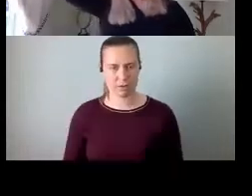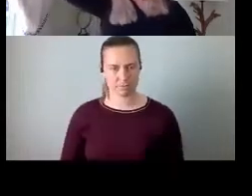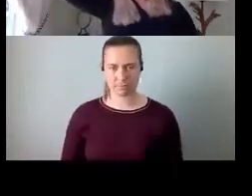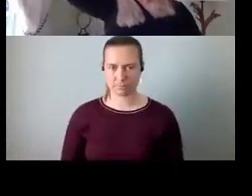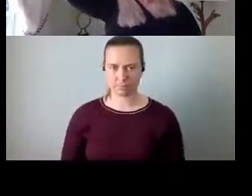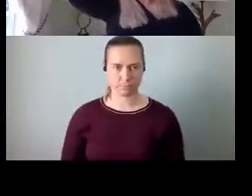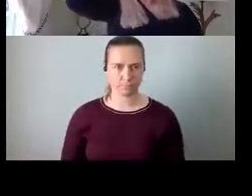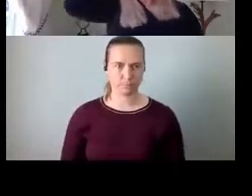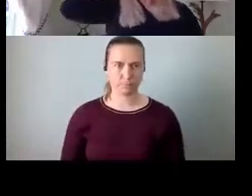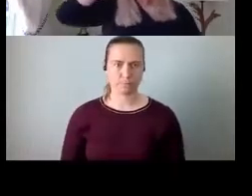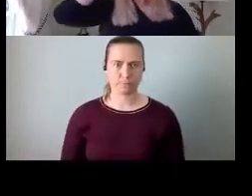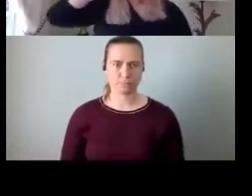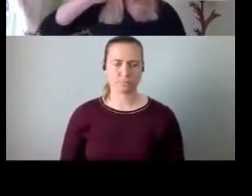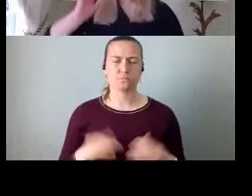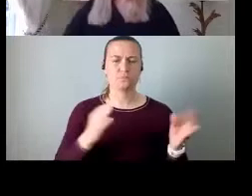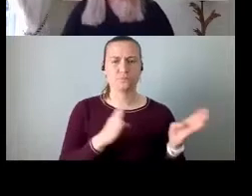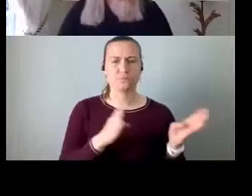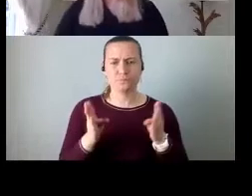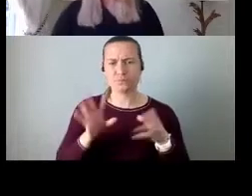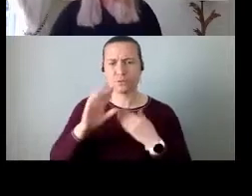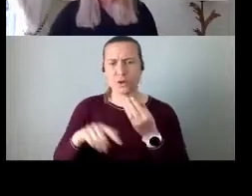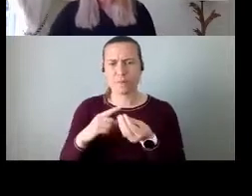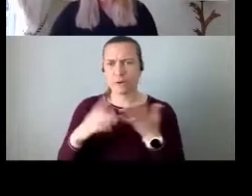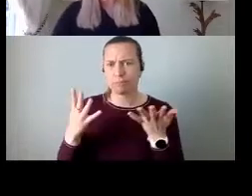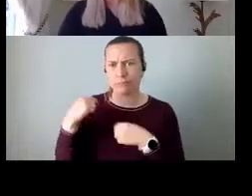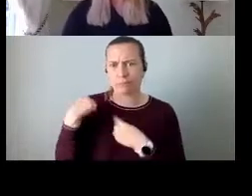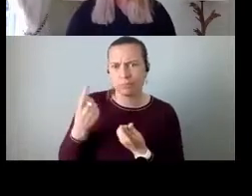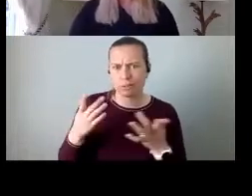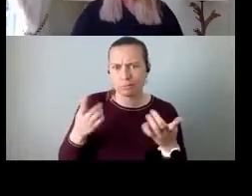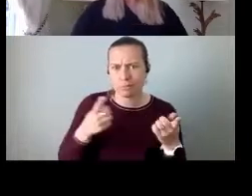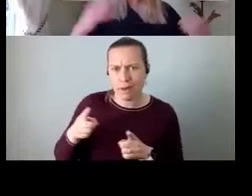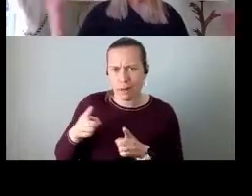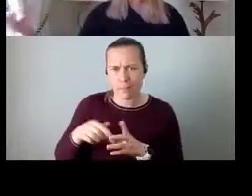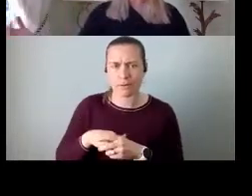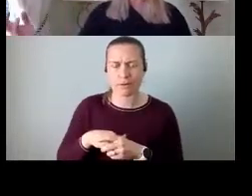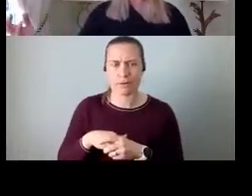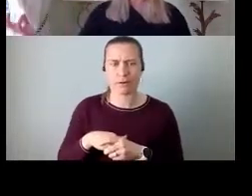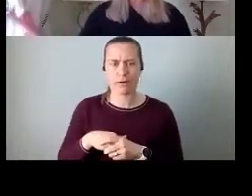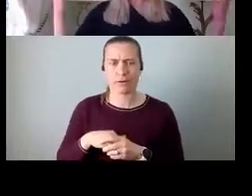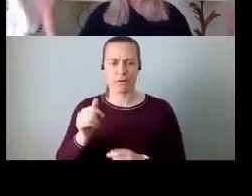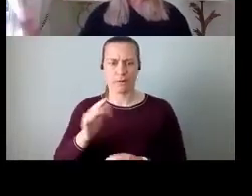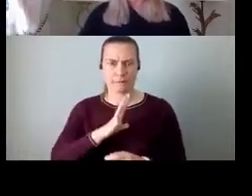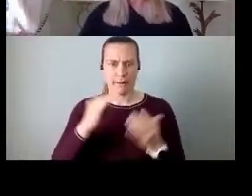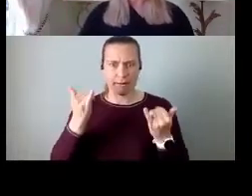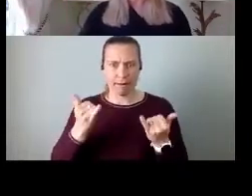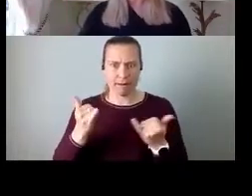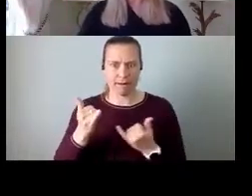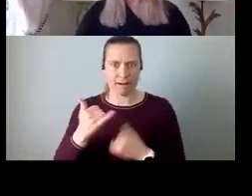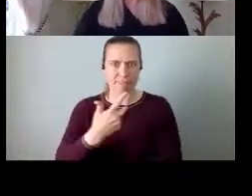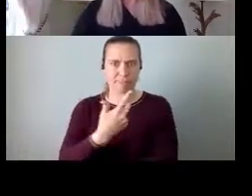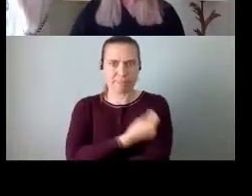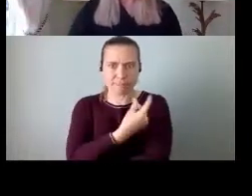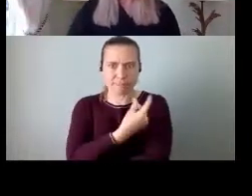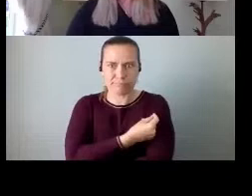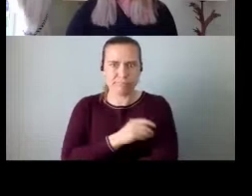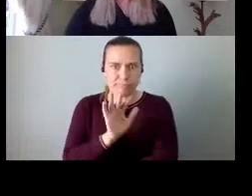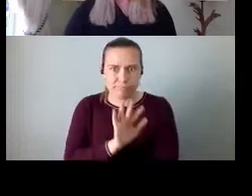So let's shift gears a little bit and talk about what's been happening now that we're getting widespread vaccinations, which we're all thrilled